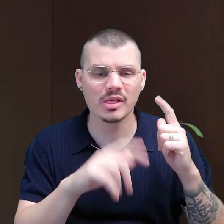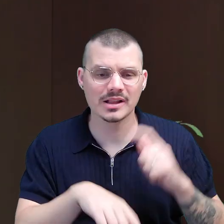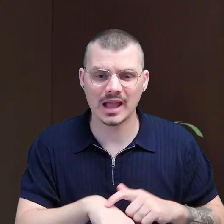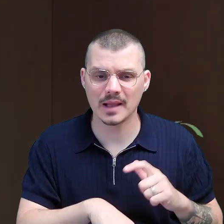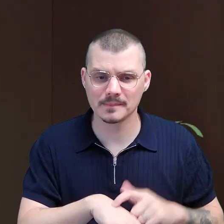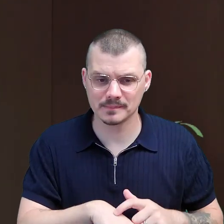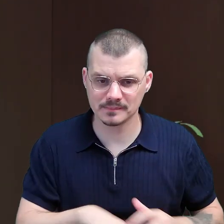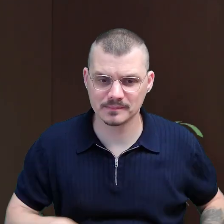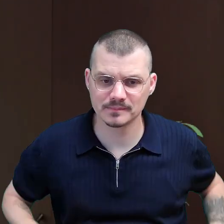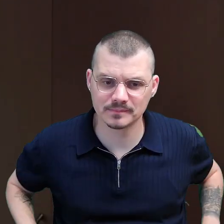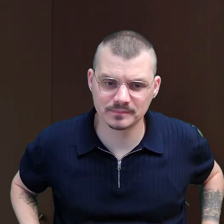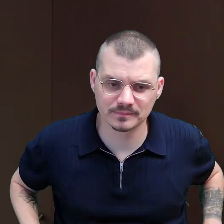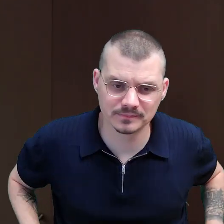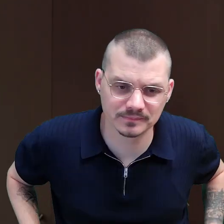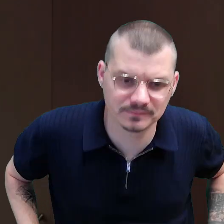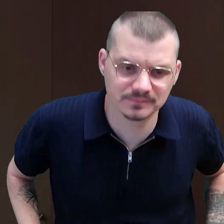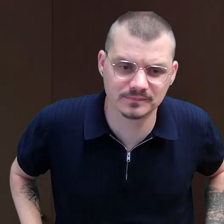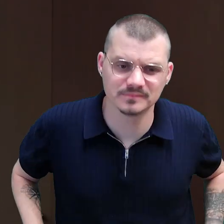all the time.